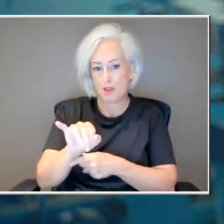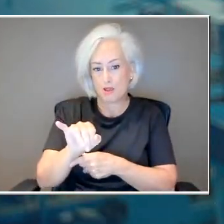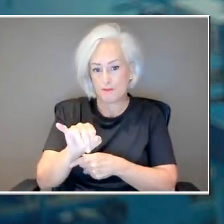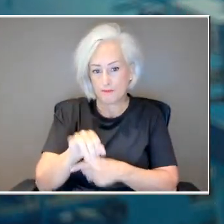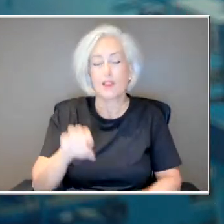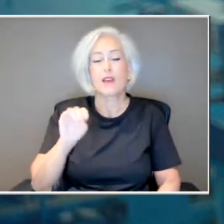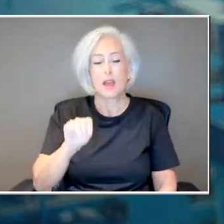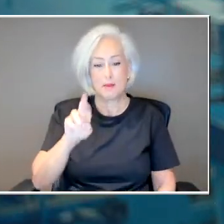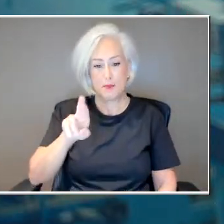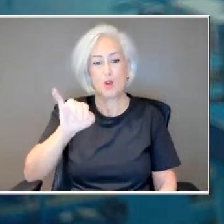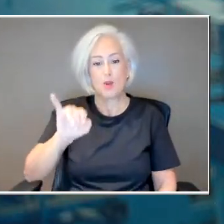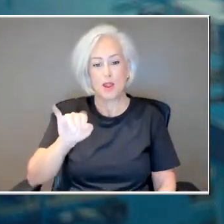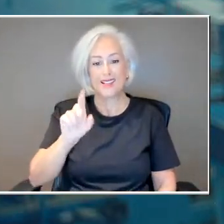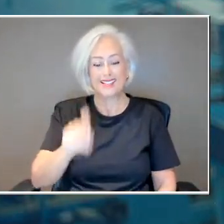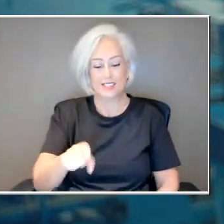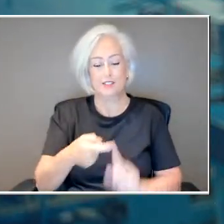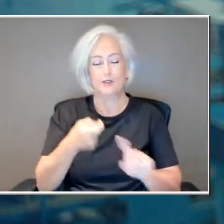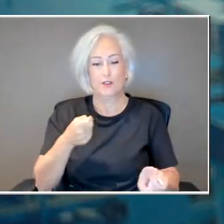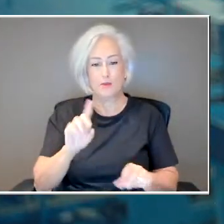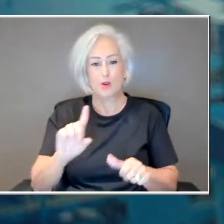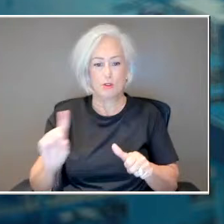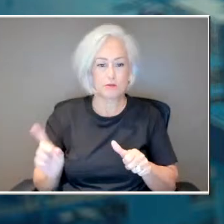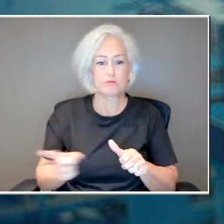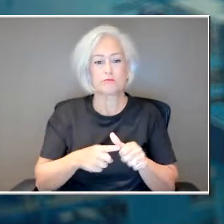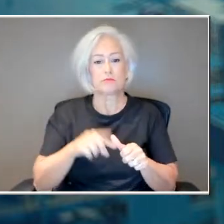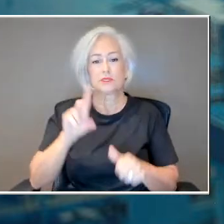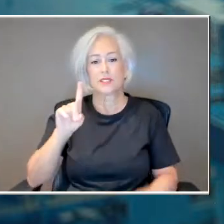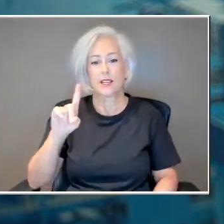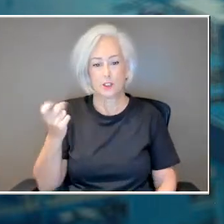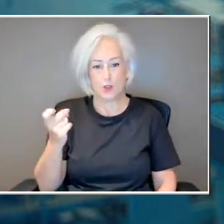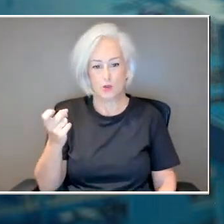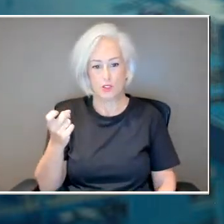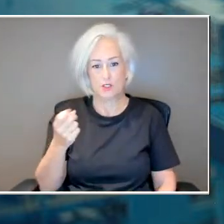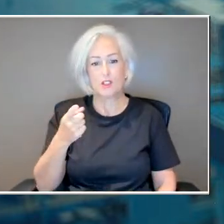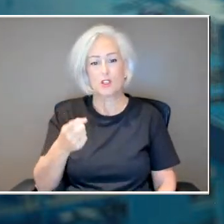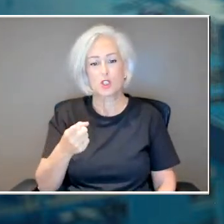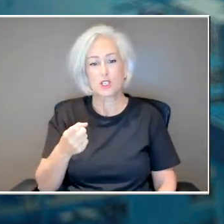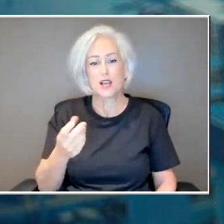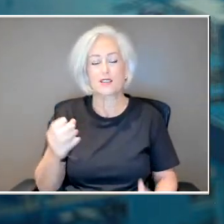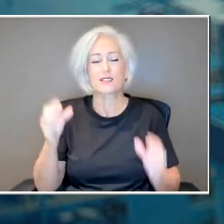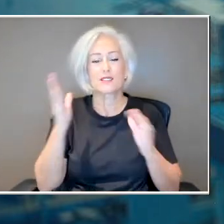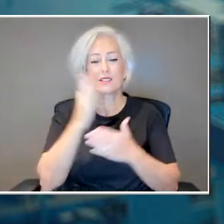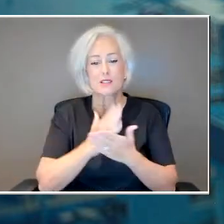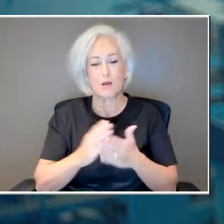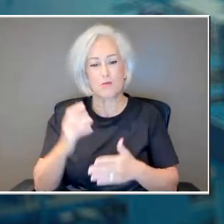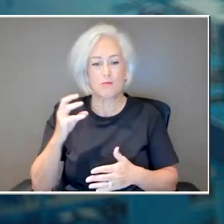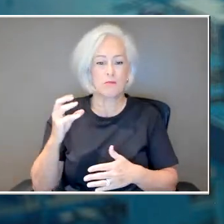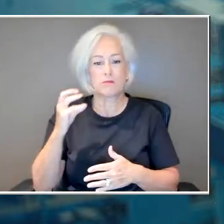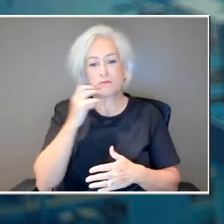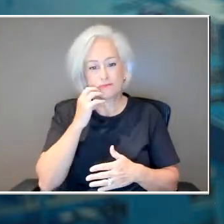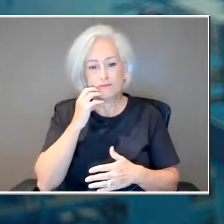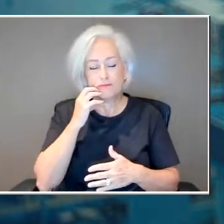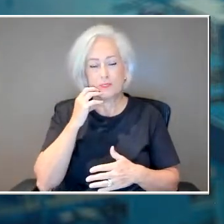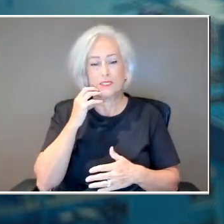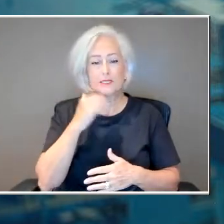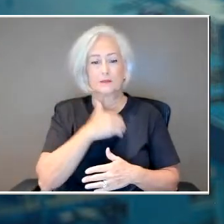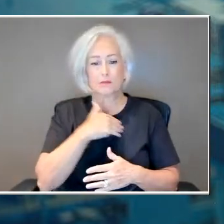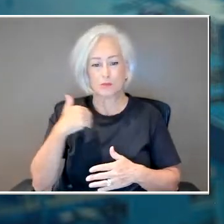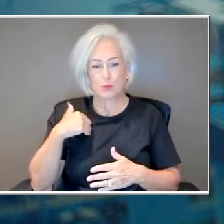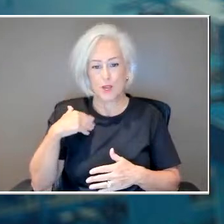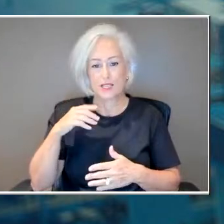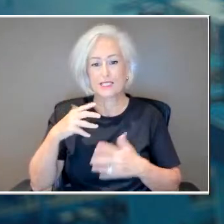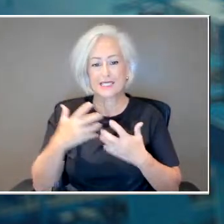on Tracey's initial diagnosis. She also has some areas of dense breast tissue, but more importantly, she had an invasive lobular carcinoma. And we know